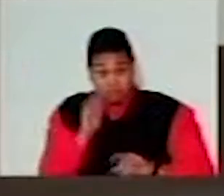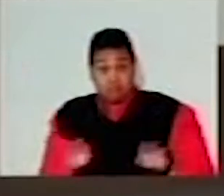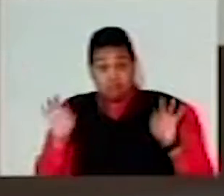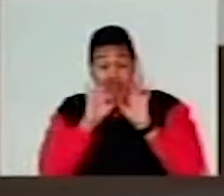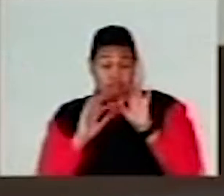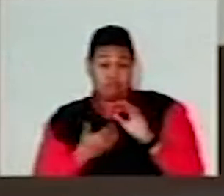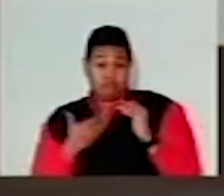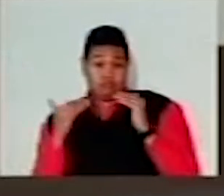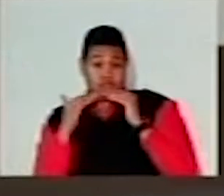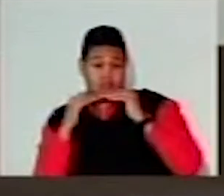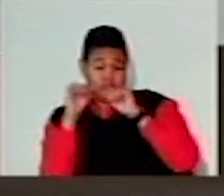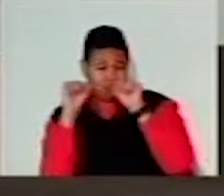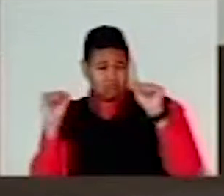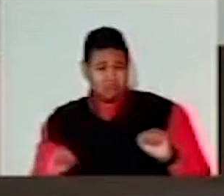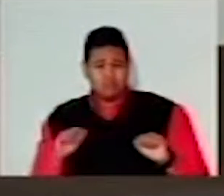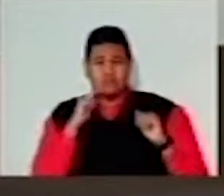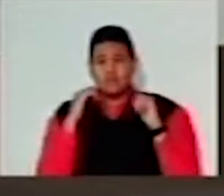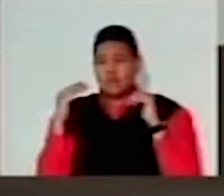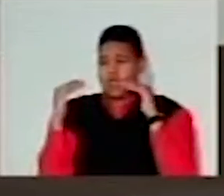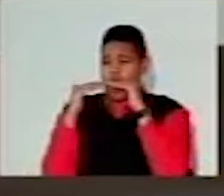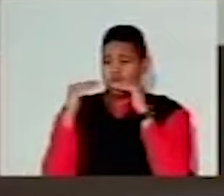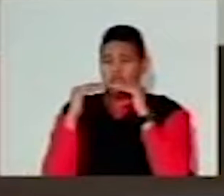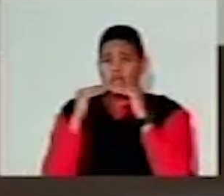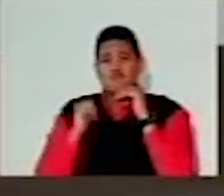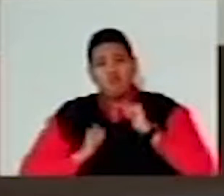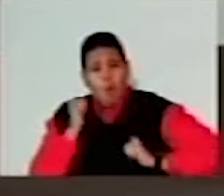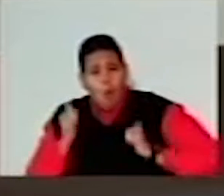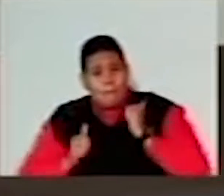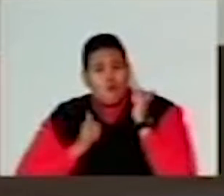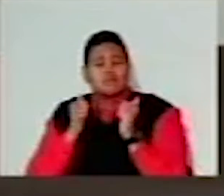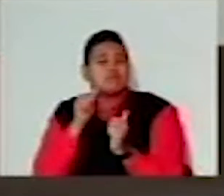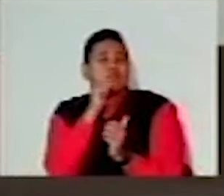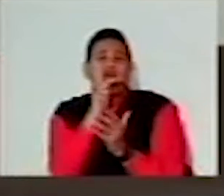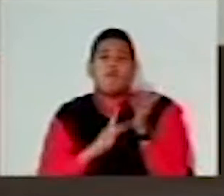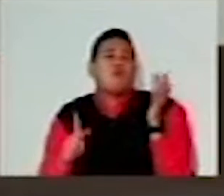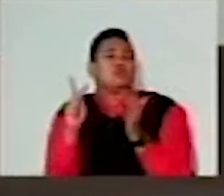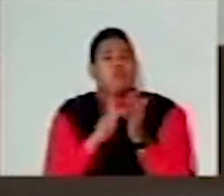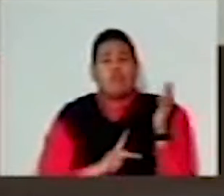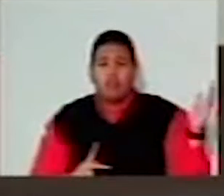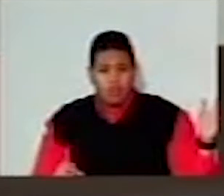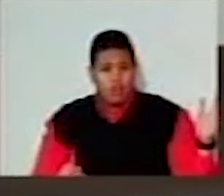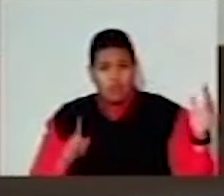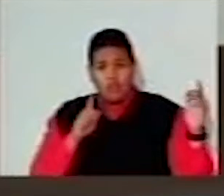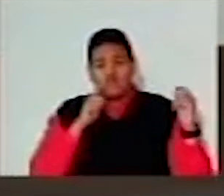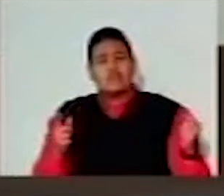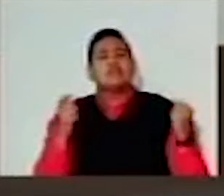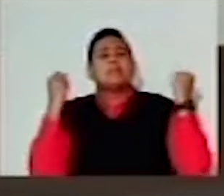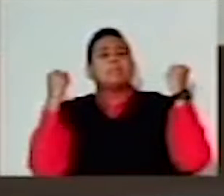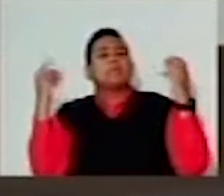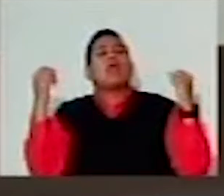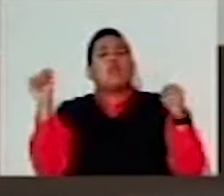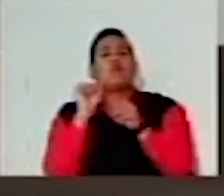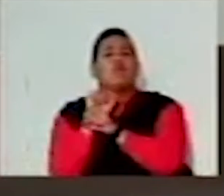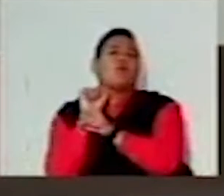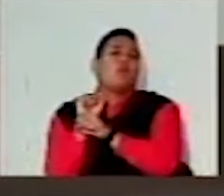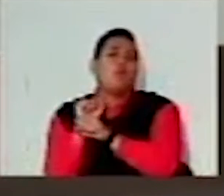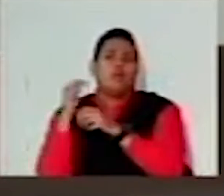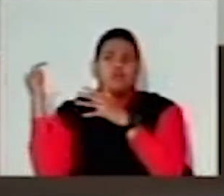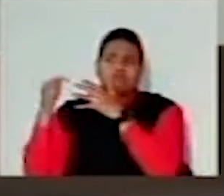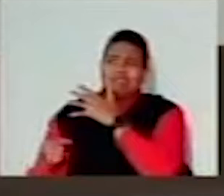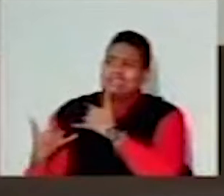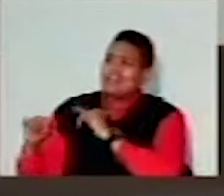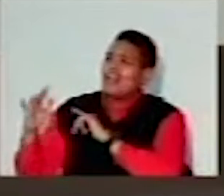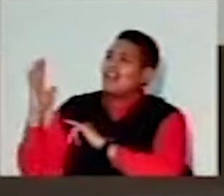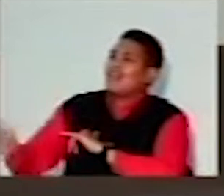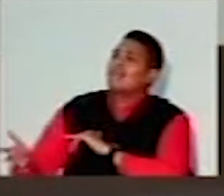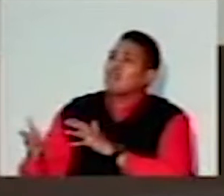justice system is equitable, robust, and impartial. There's tremendous work, Mr. Speaker, still to be